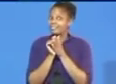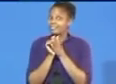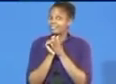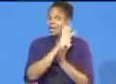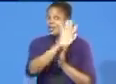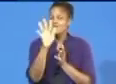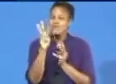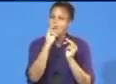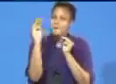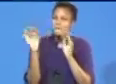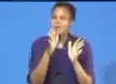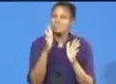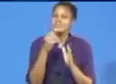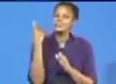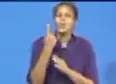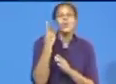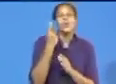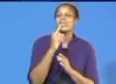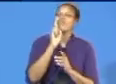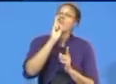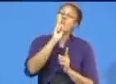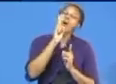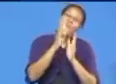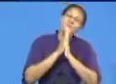your miracle is only a prayer away.